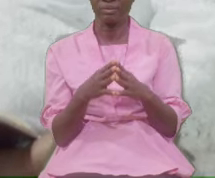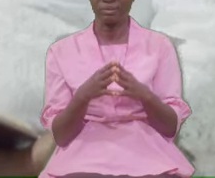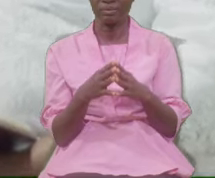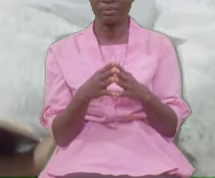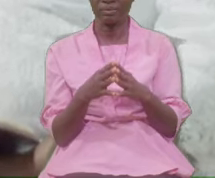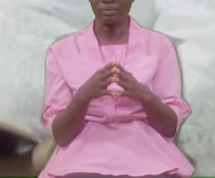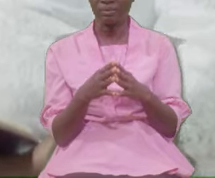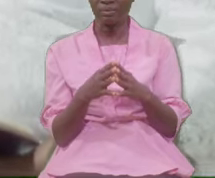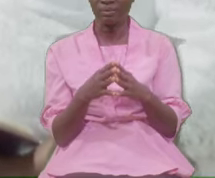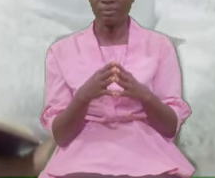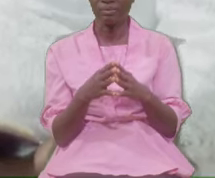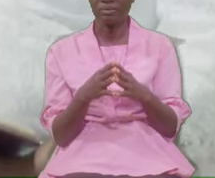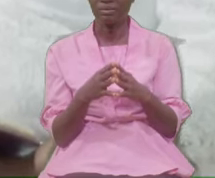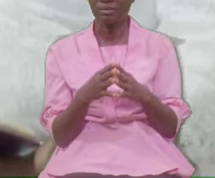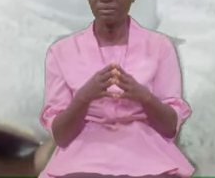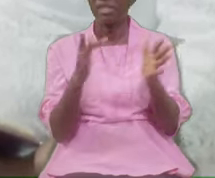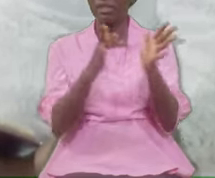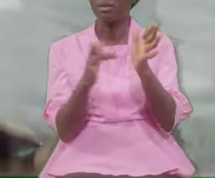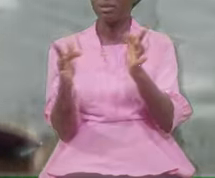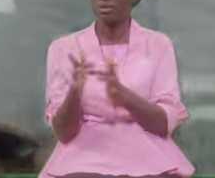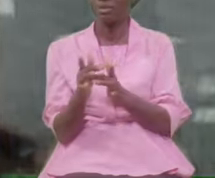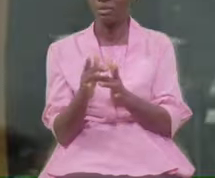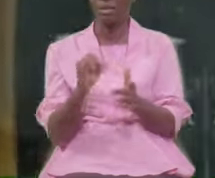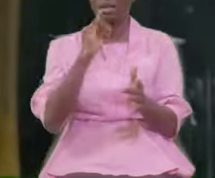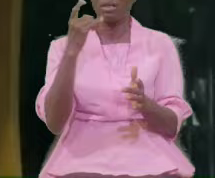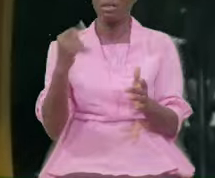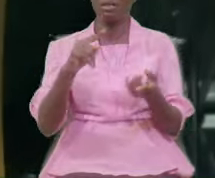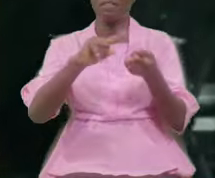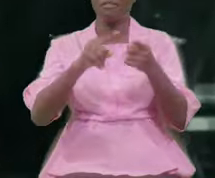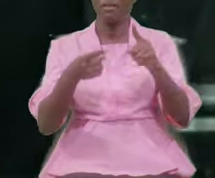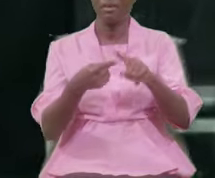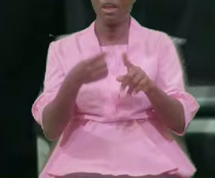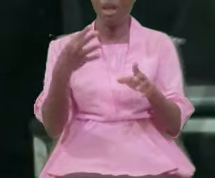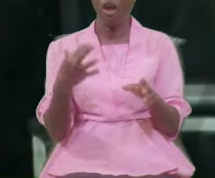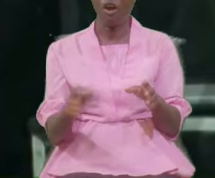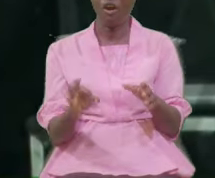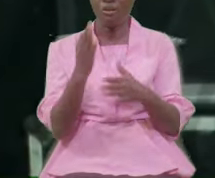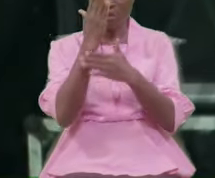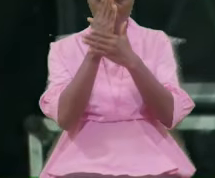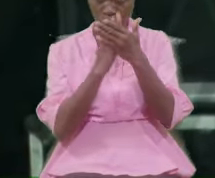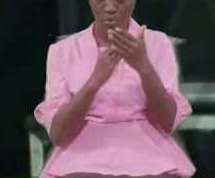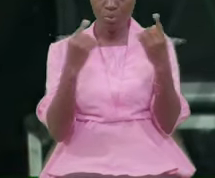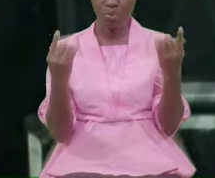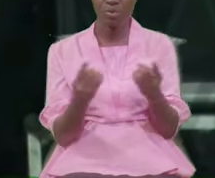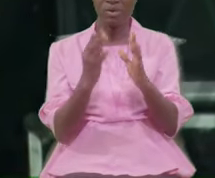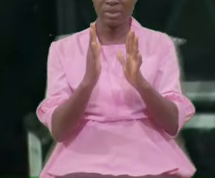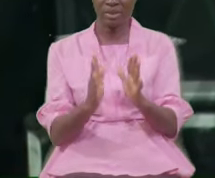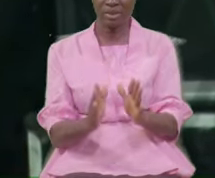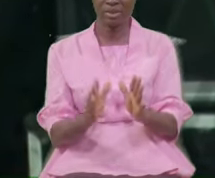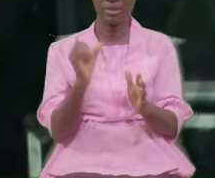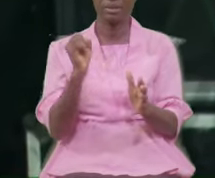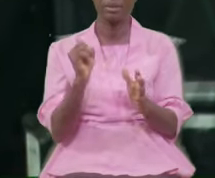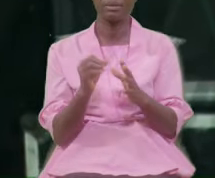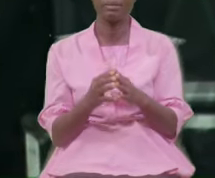si Jesus a of penitent sinners si hes hig sa